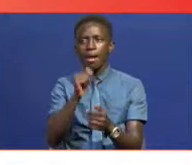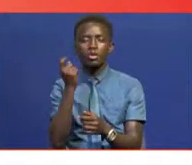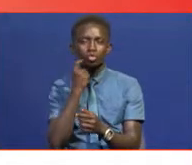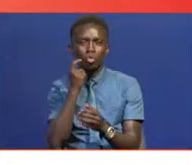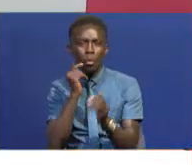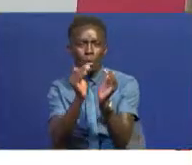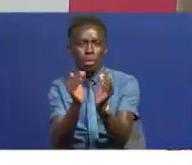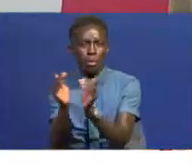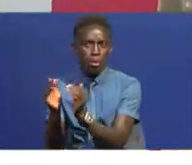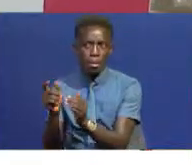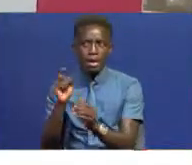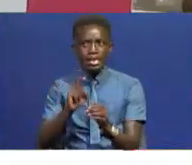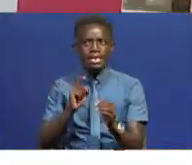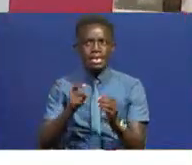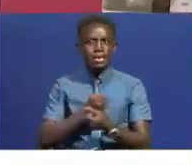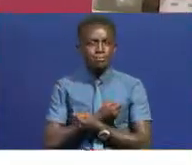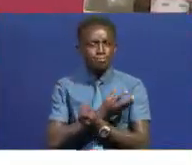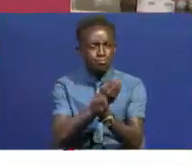distribution network.